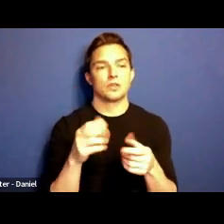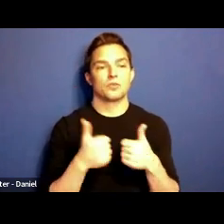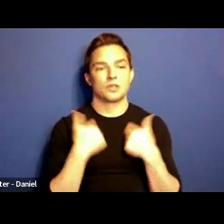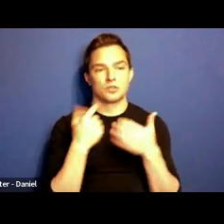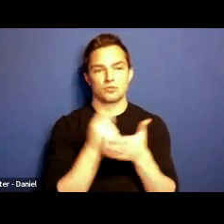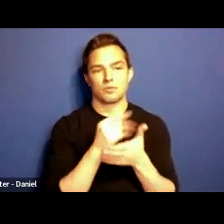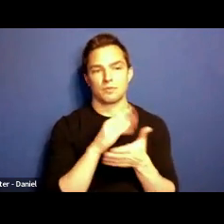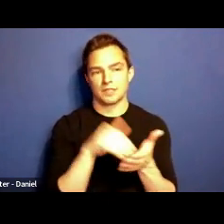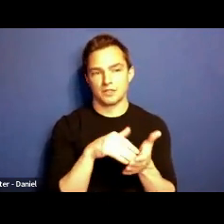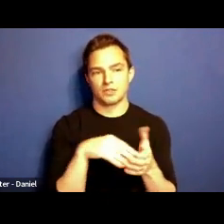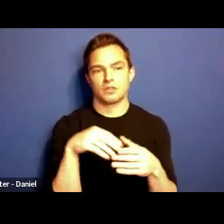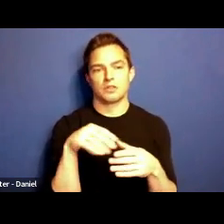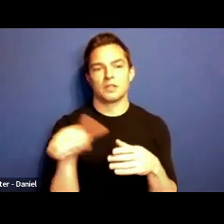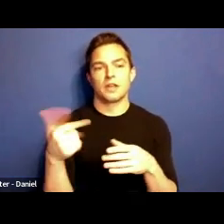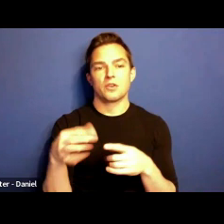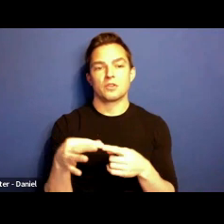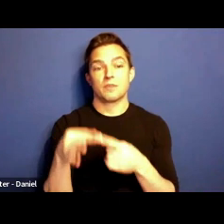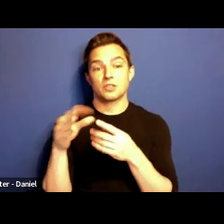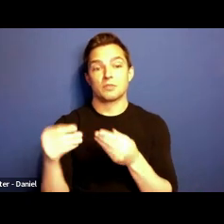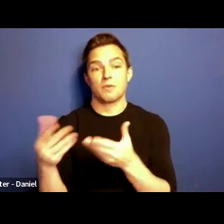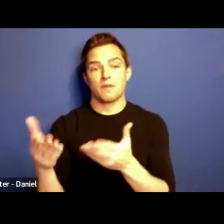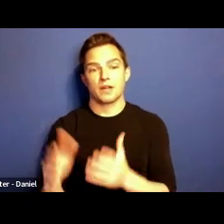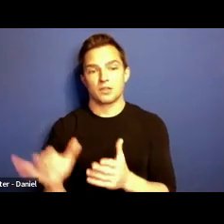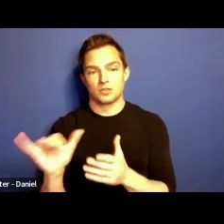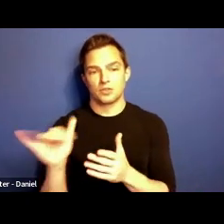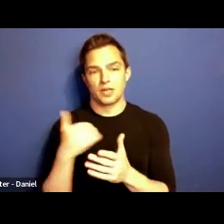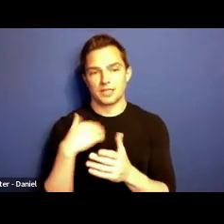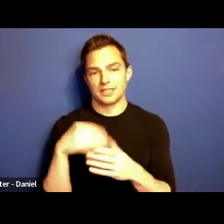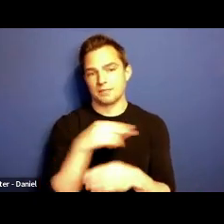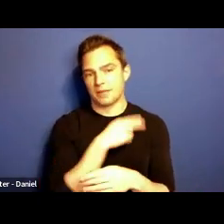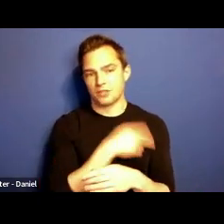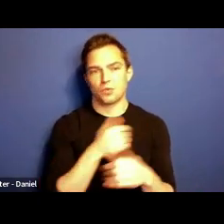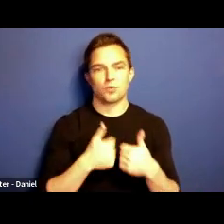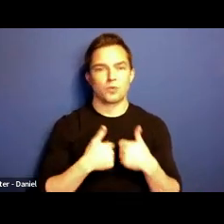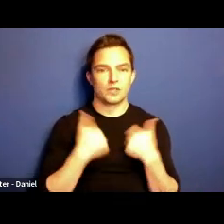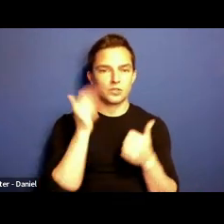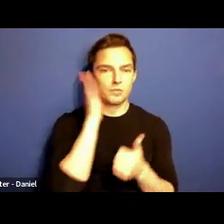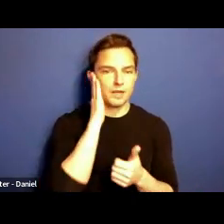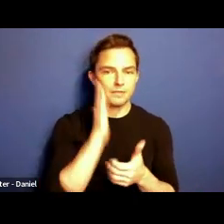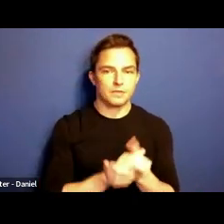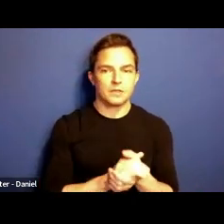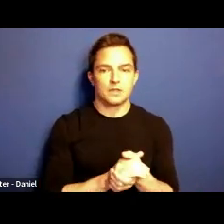centers and in the other specialty providers that had inpatient or residential beds.